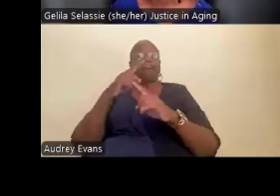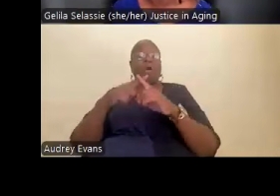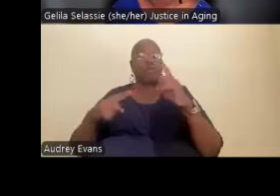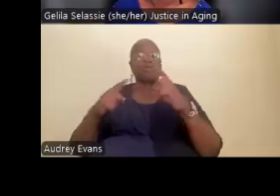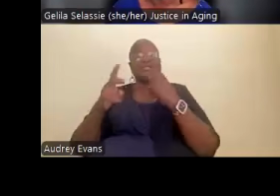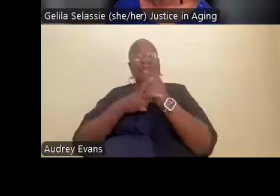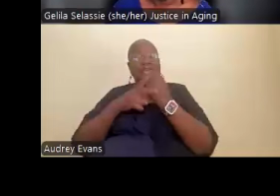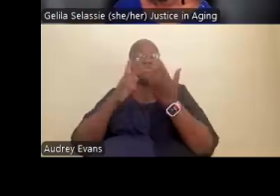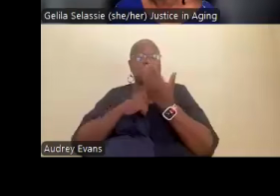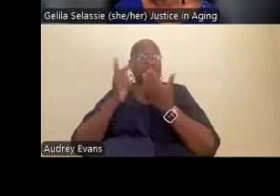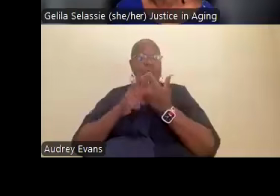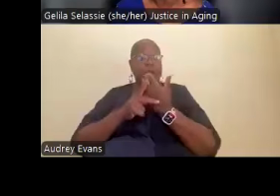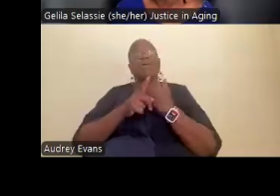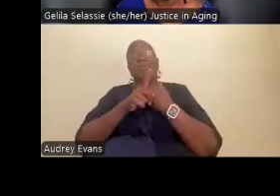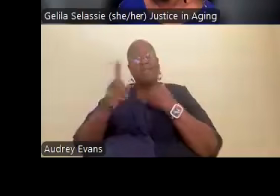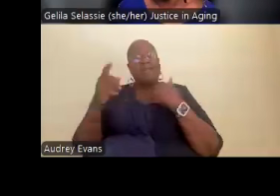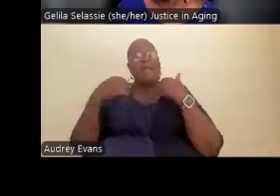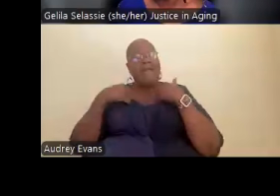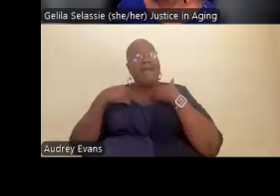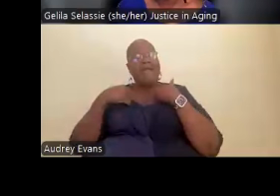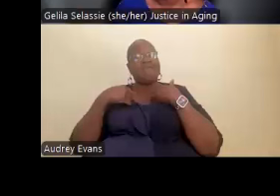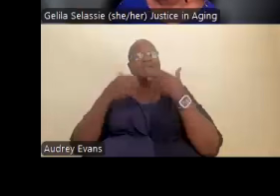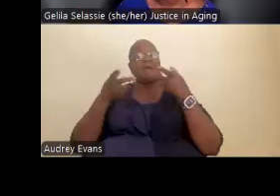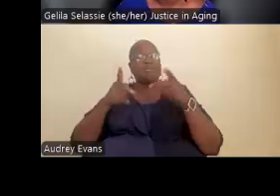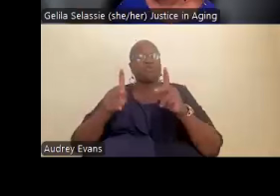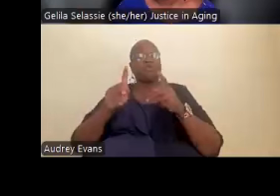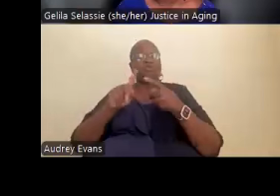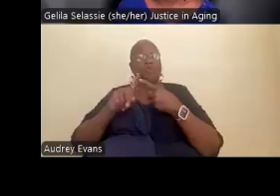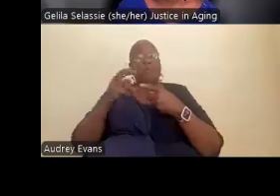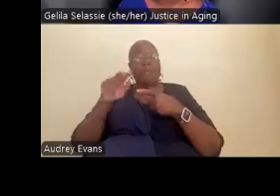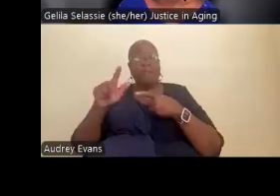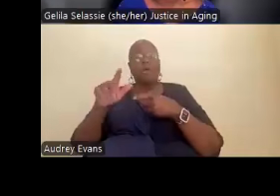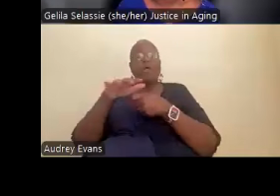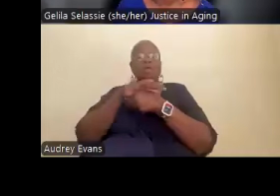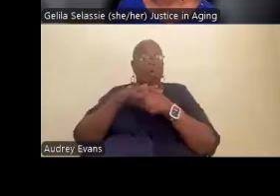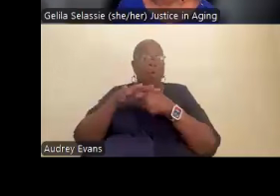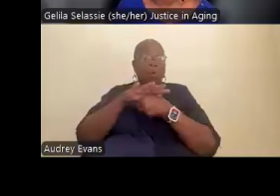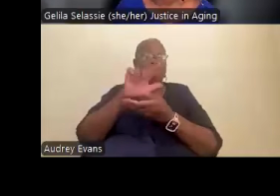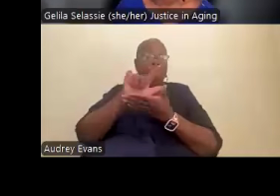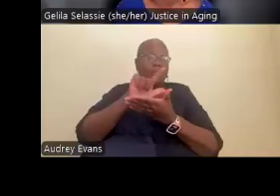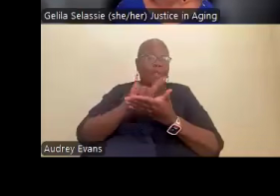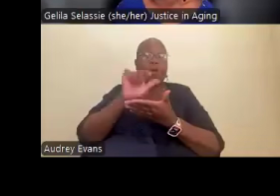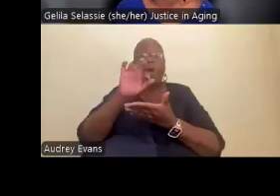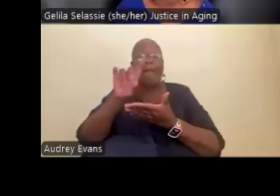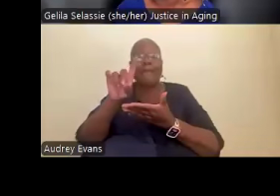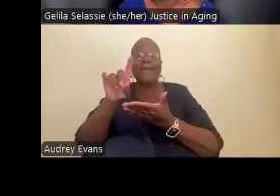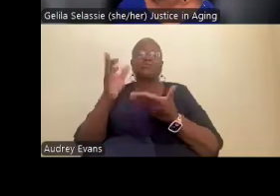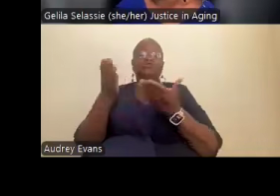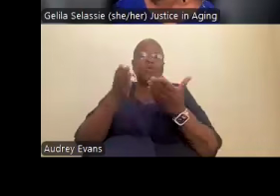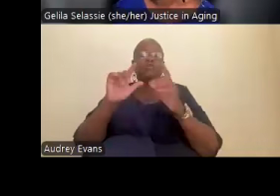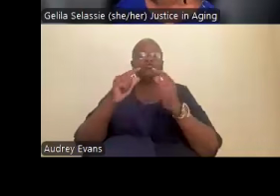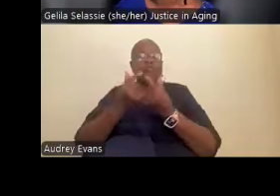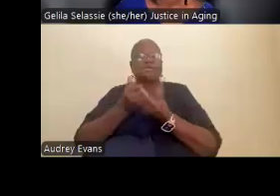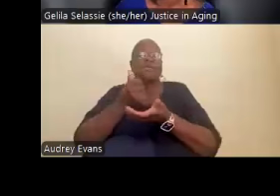savings program, they have an opportunity to appeal. Local legal aids and legal services groups are often able to help as